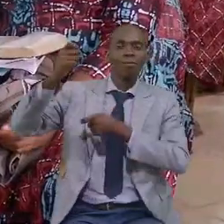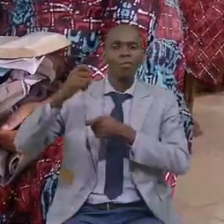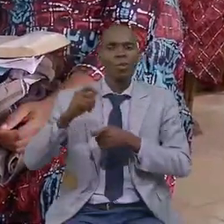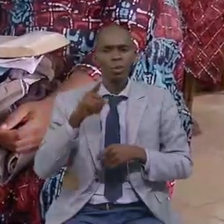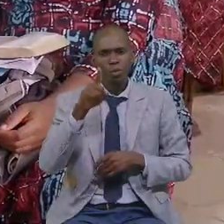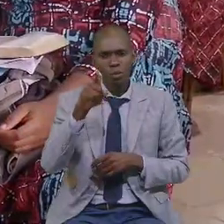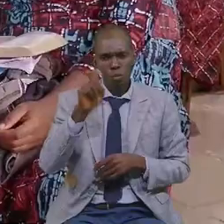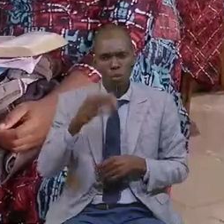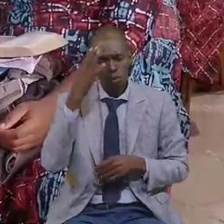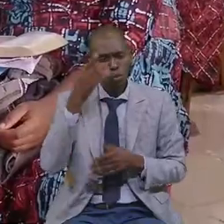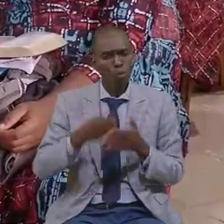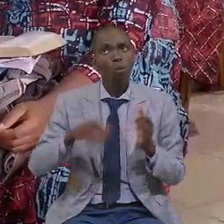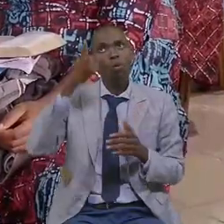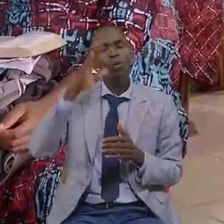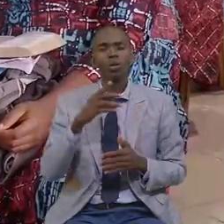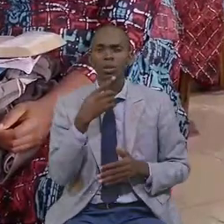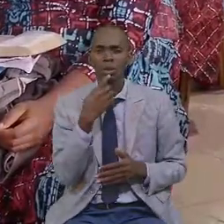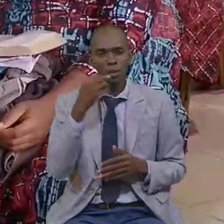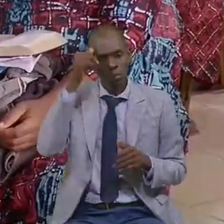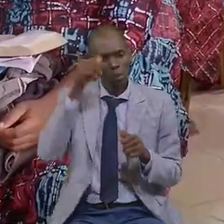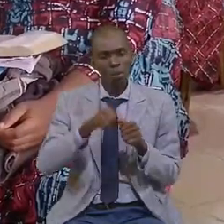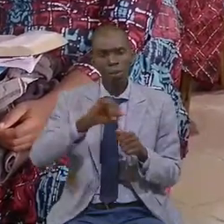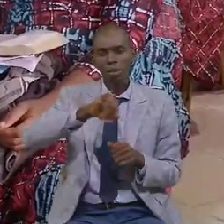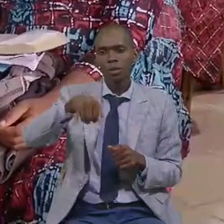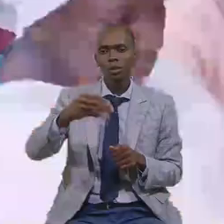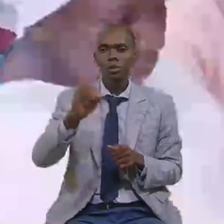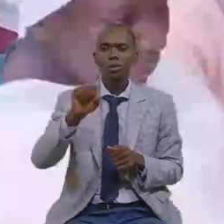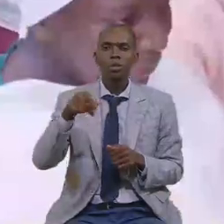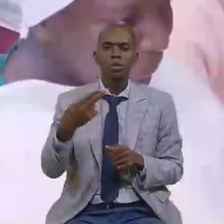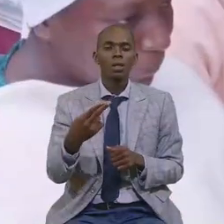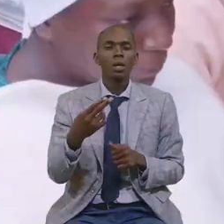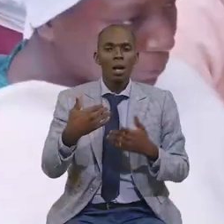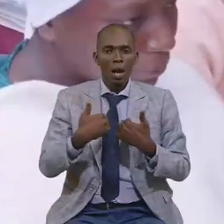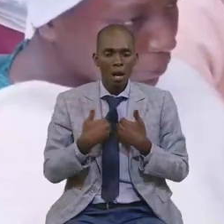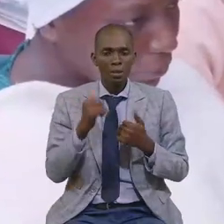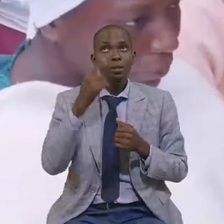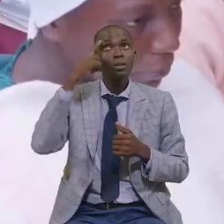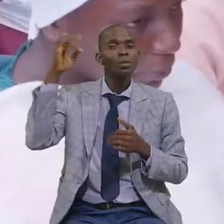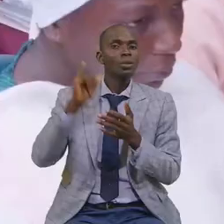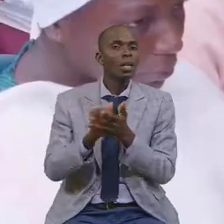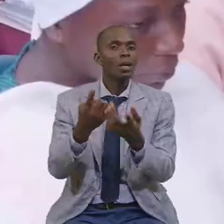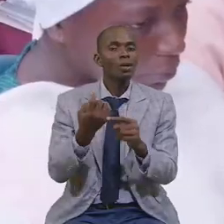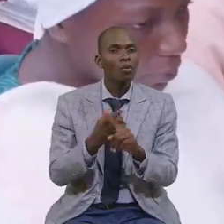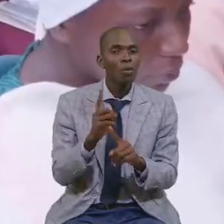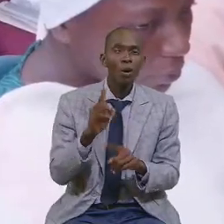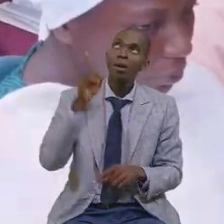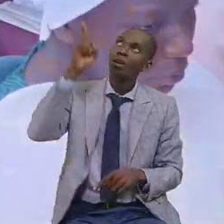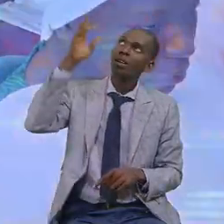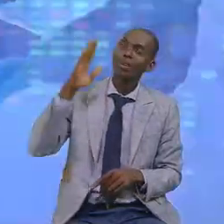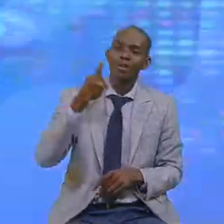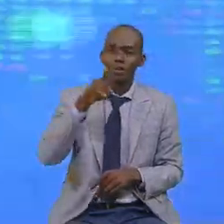But Joseph had a dream that came from God. Know what God has